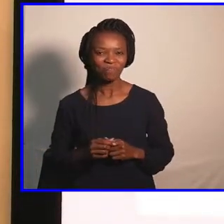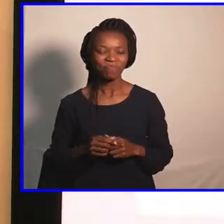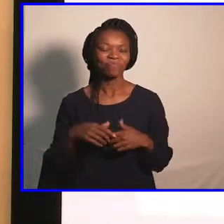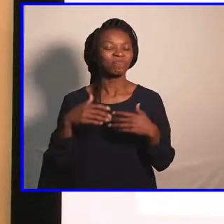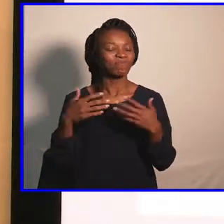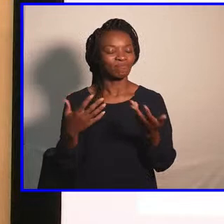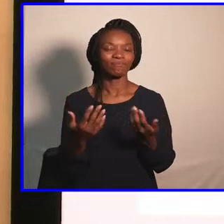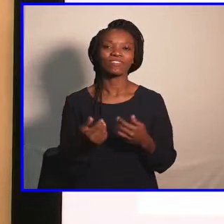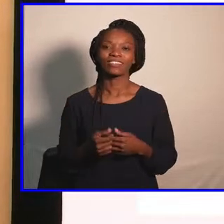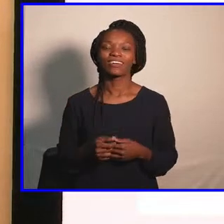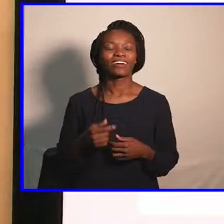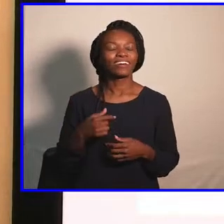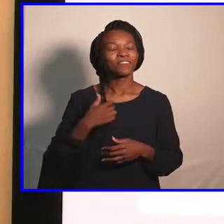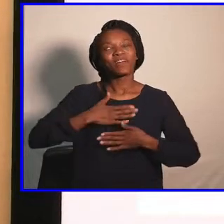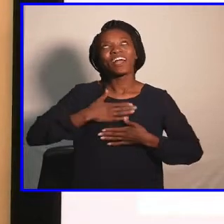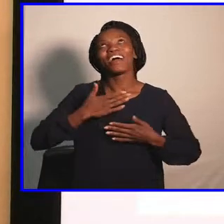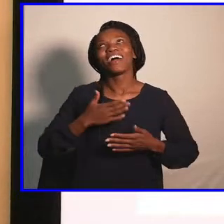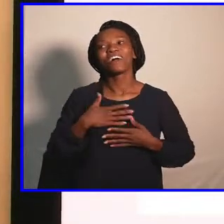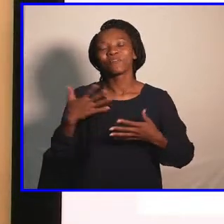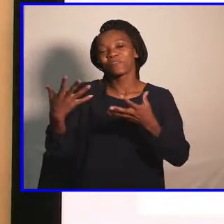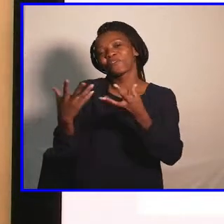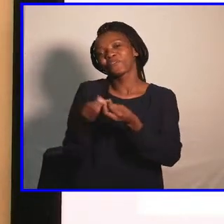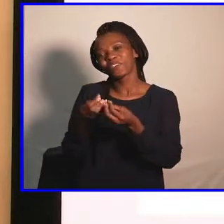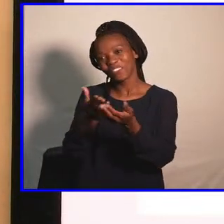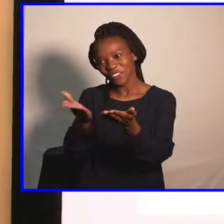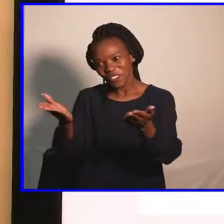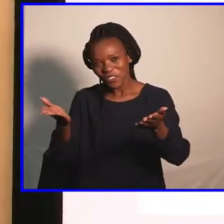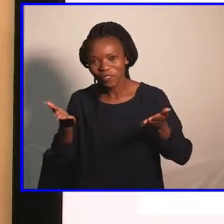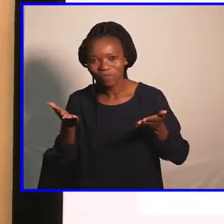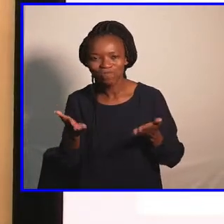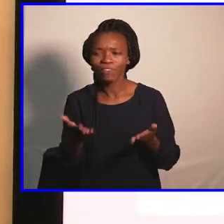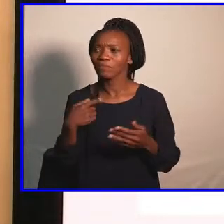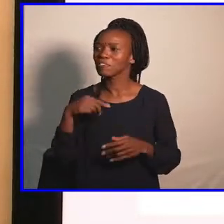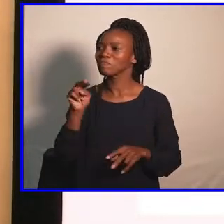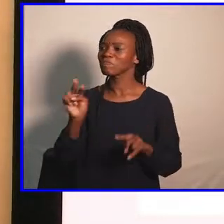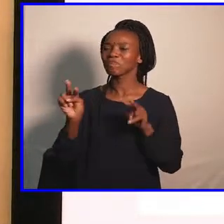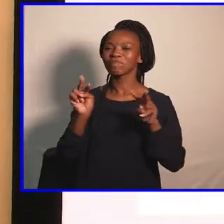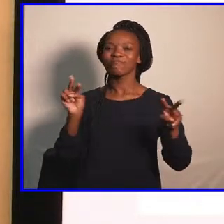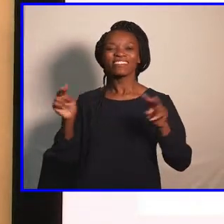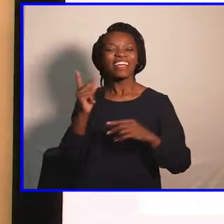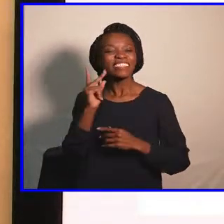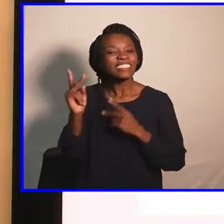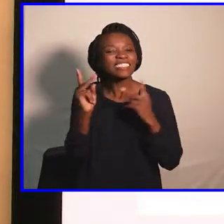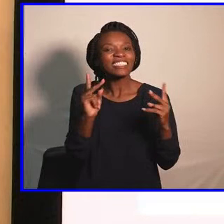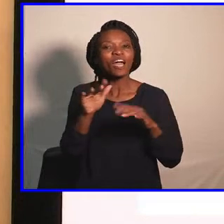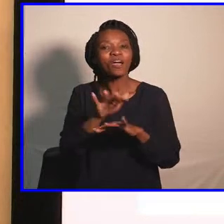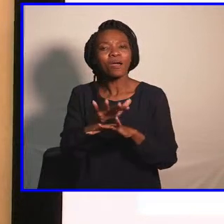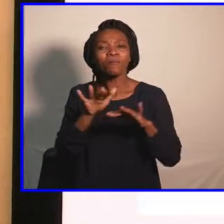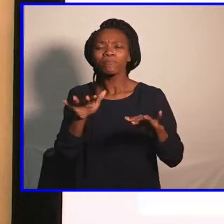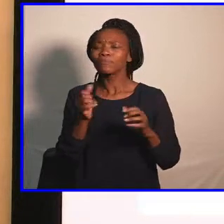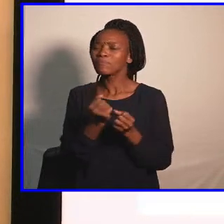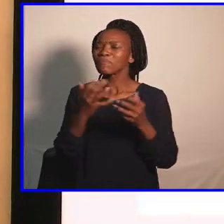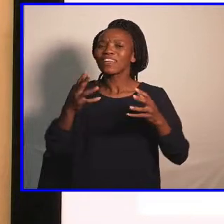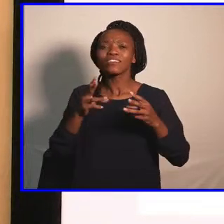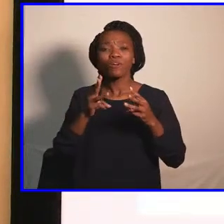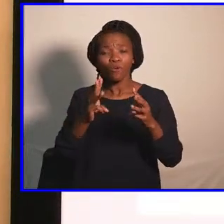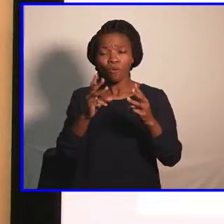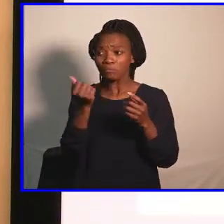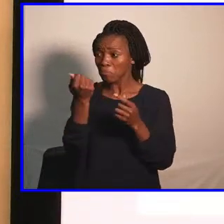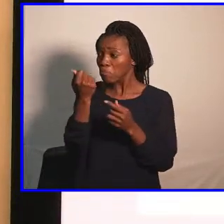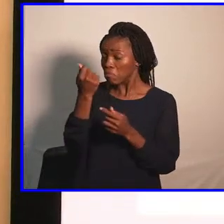It's most pleasing to be here with all of you. And as I look around, I see people who in many ways deal with